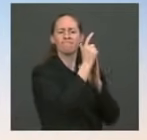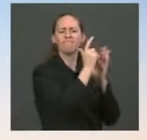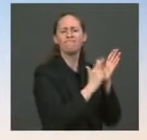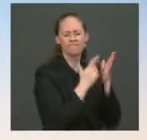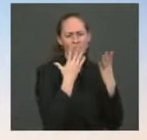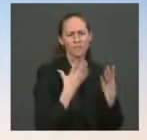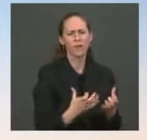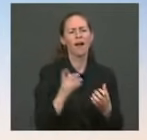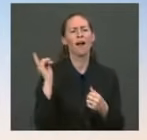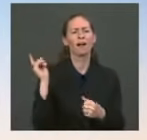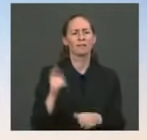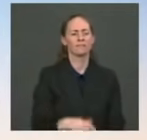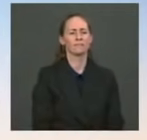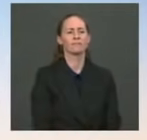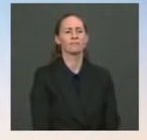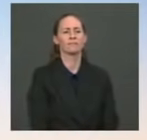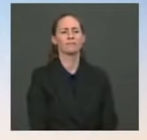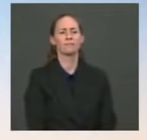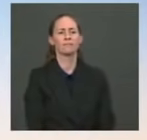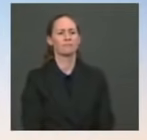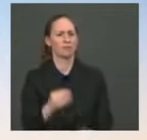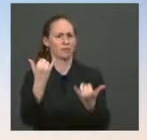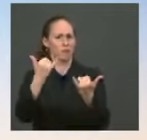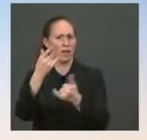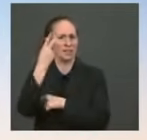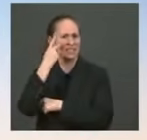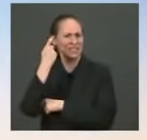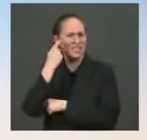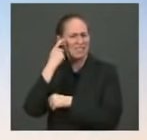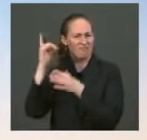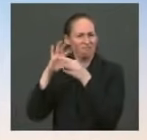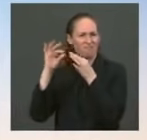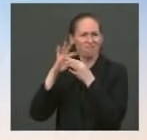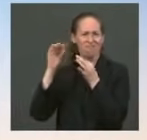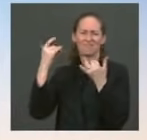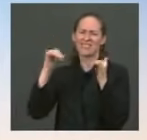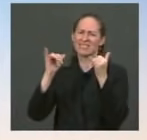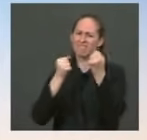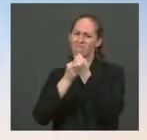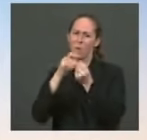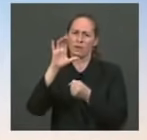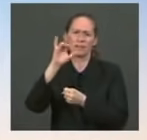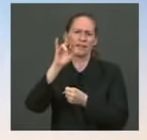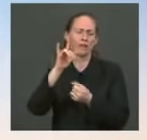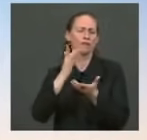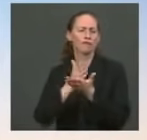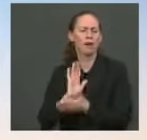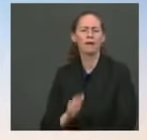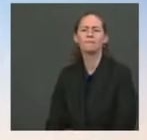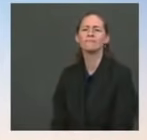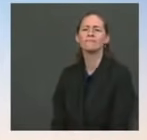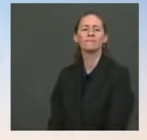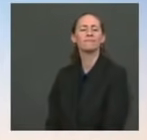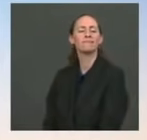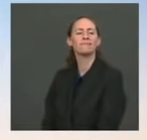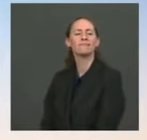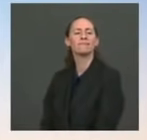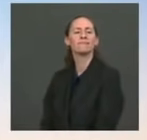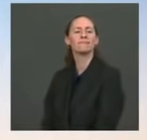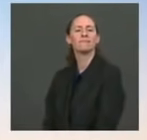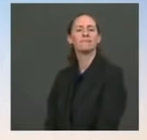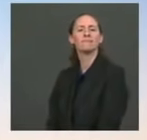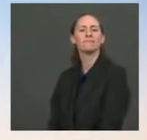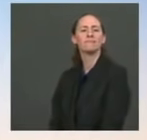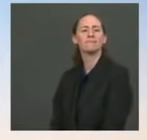give this morning. Go ahead. Thanks. Former president last night, in response to these subpoenas that were announced by the January 6th